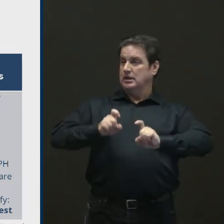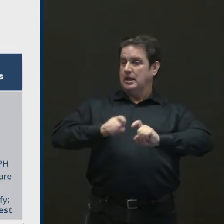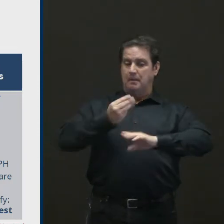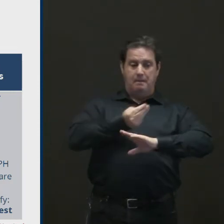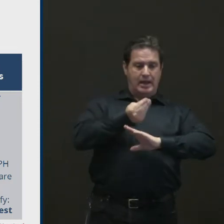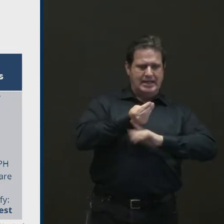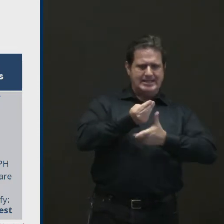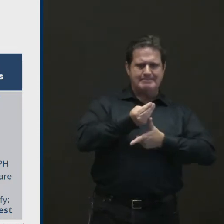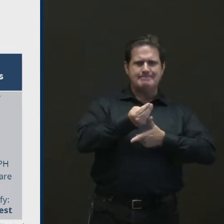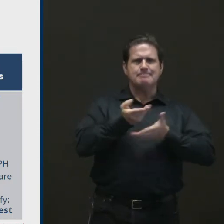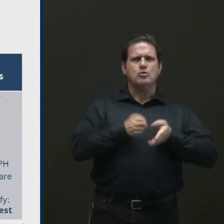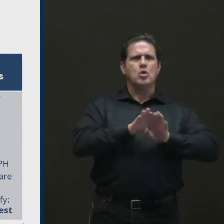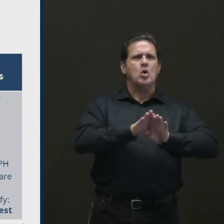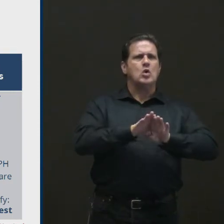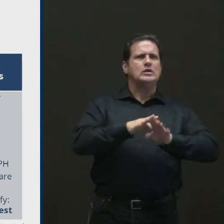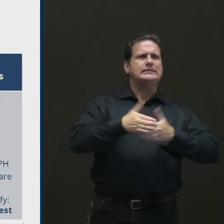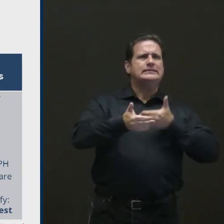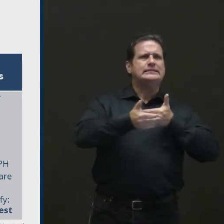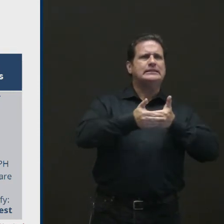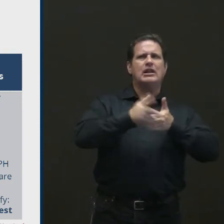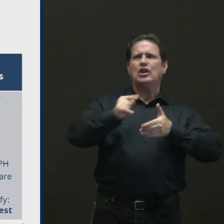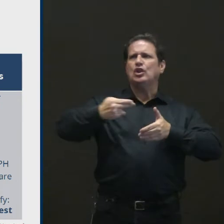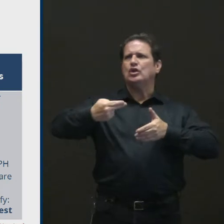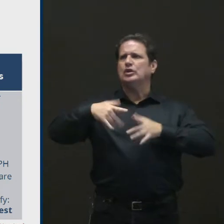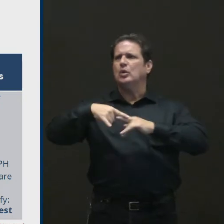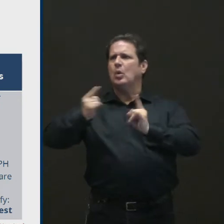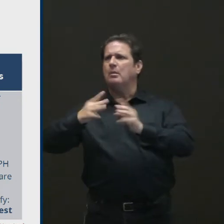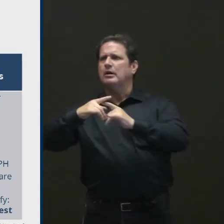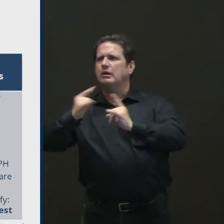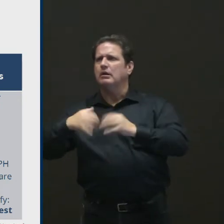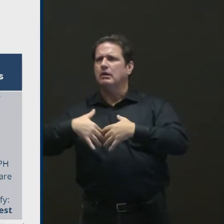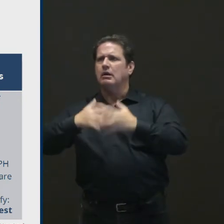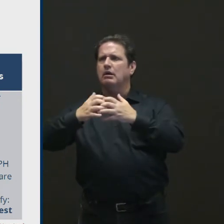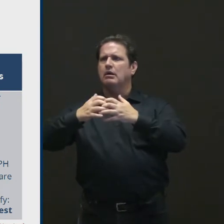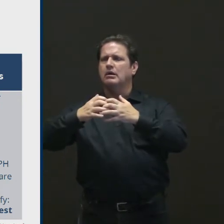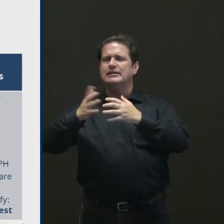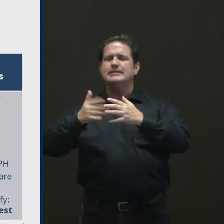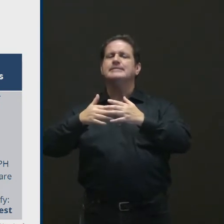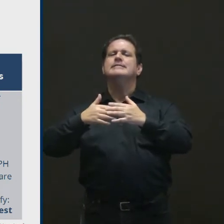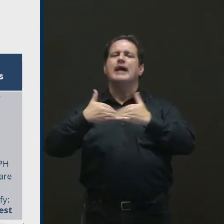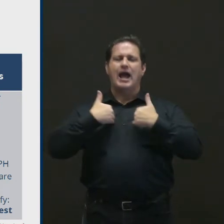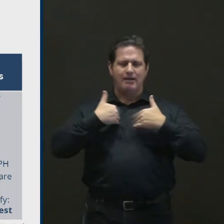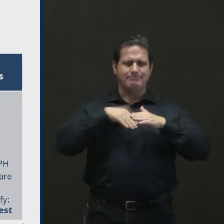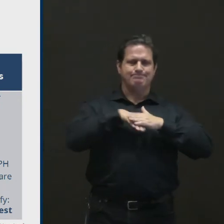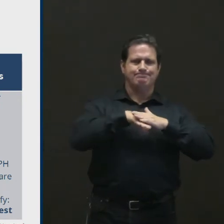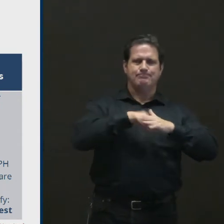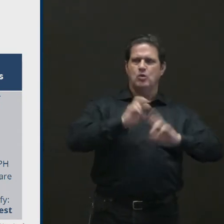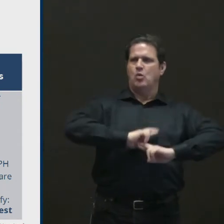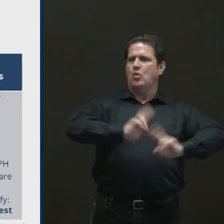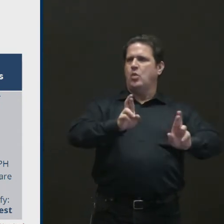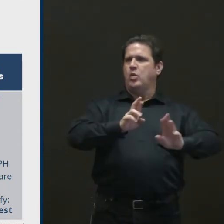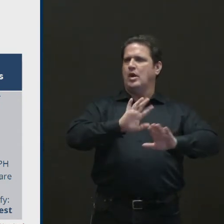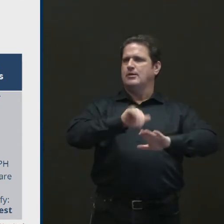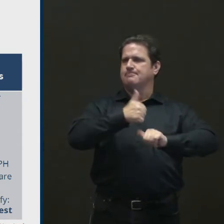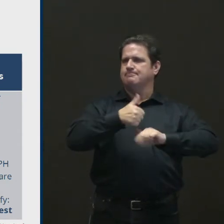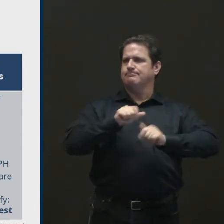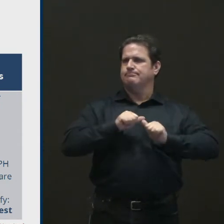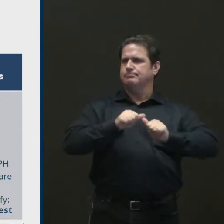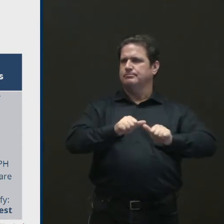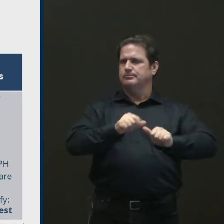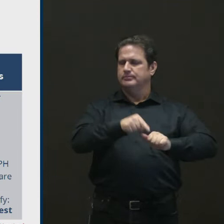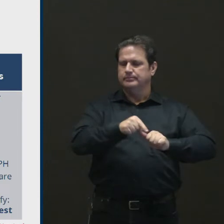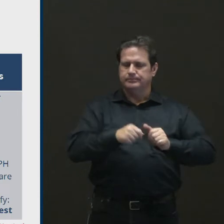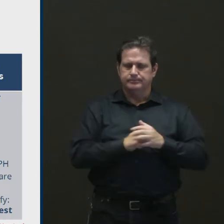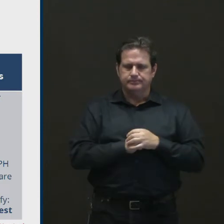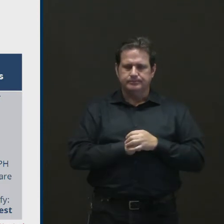Monday, but there's not at a community event that's coming till Thursday or Friday. There should be something that they could get to sooner rather than waiting until